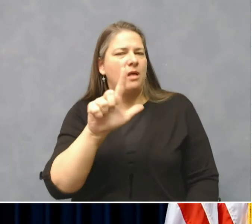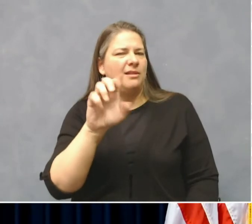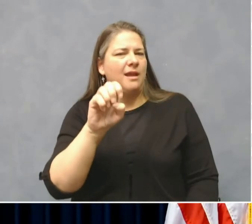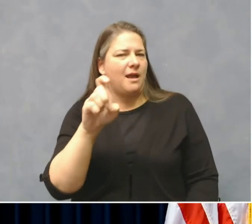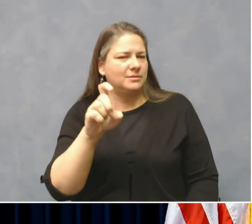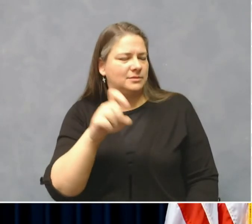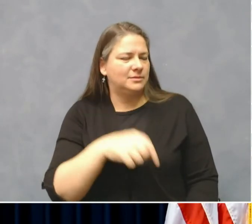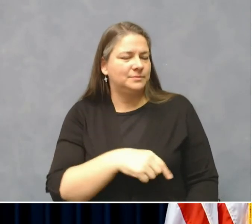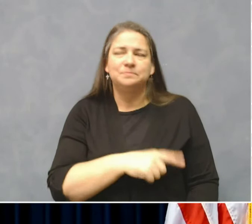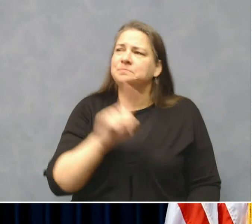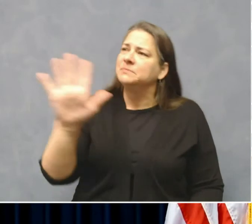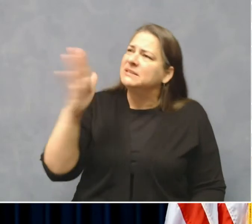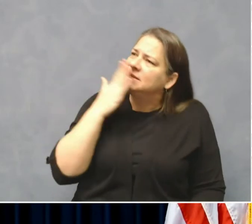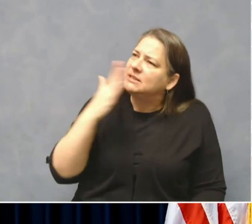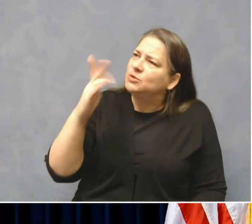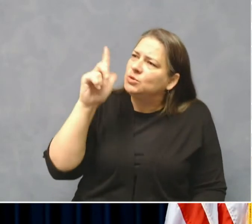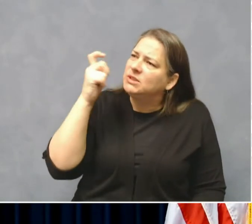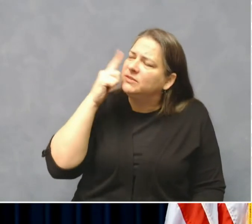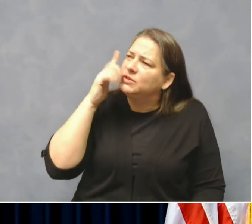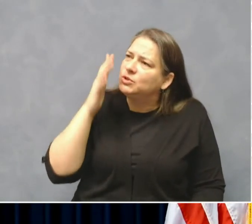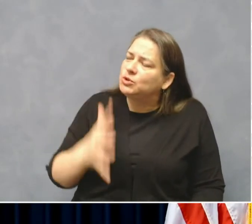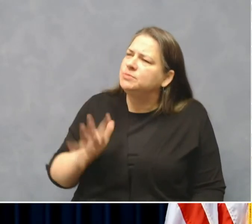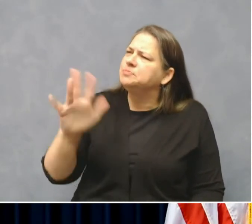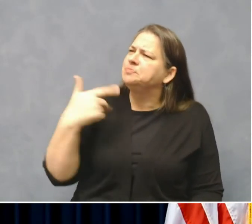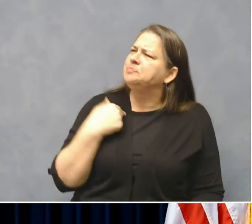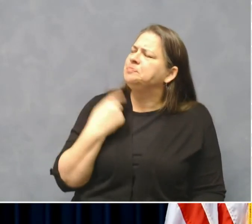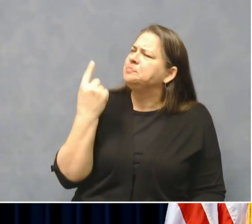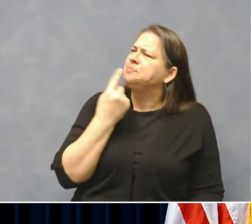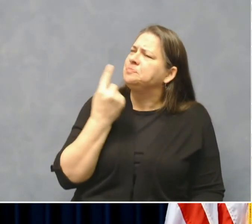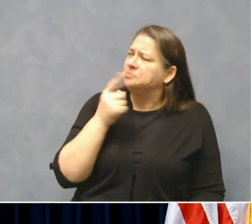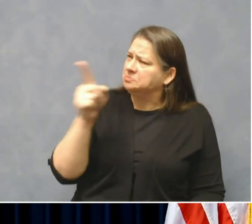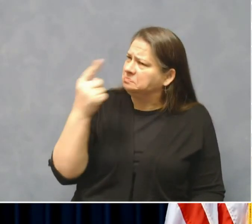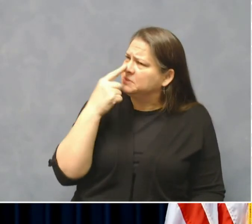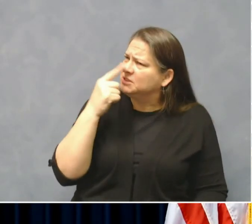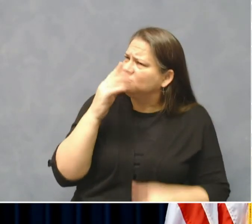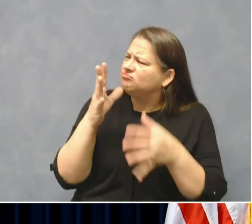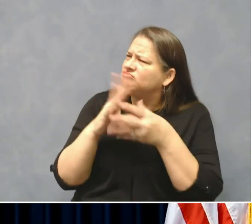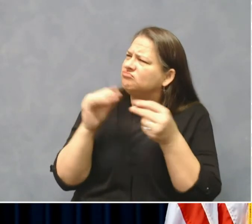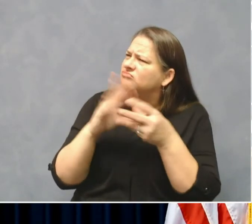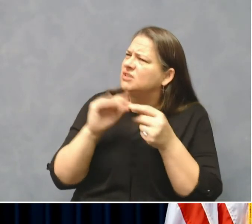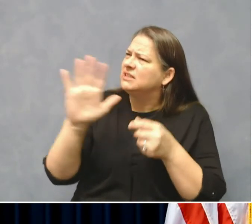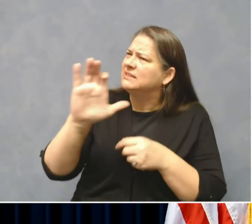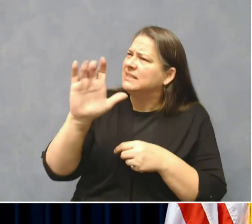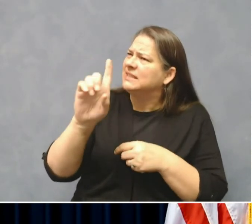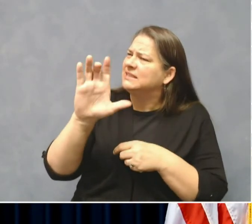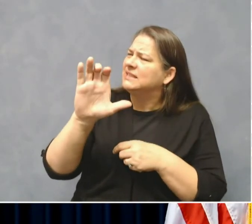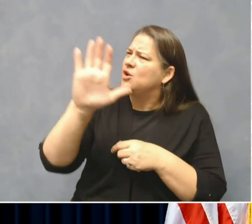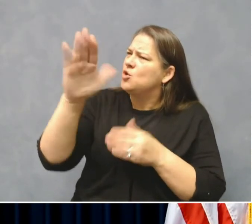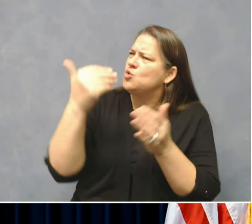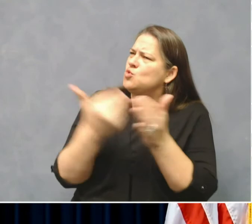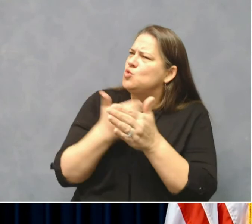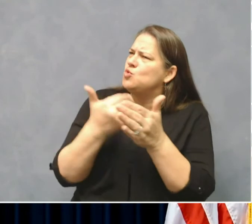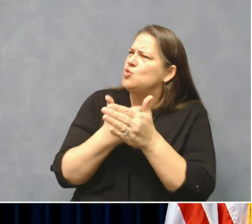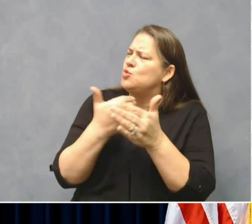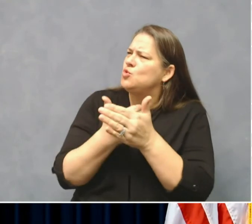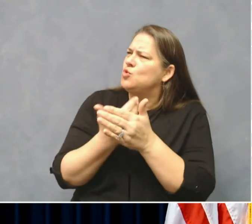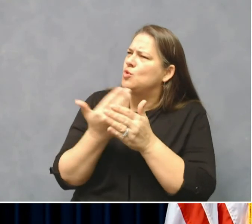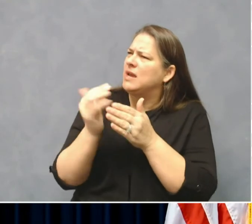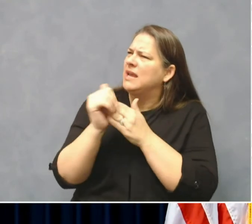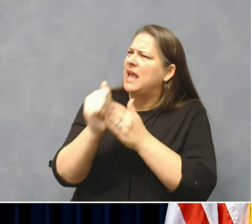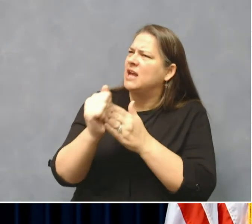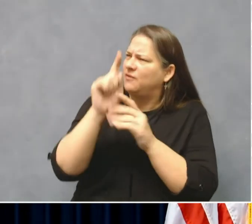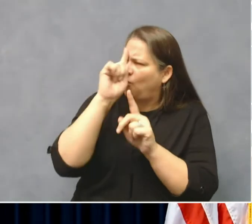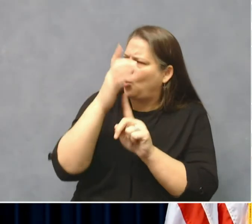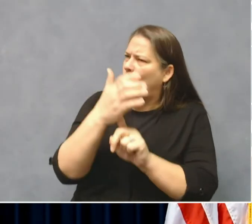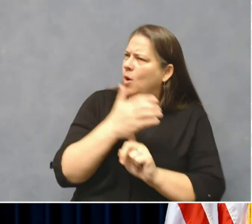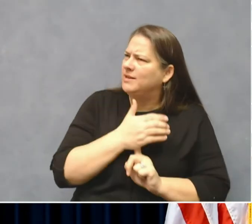Thank you, Governor. I'm wondering if you can share your thoughts on the CDC's new guidance on quarantining and saying that it can be shortened